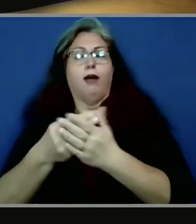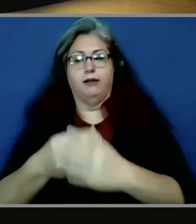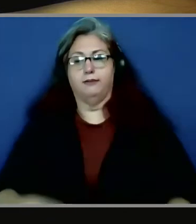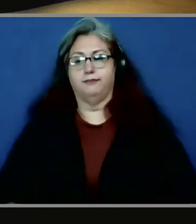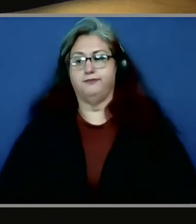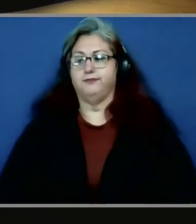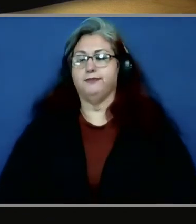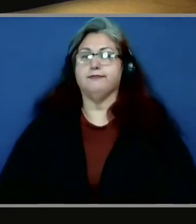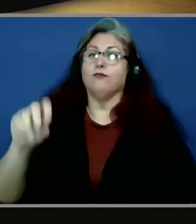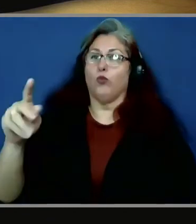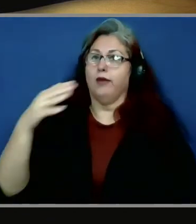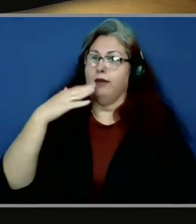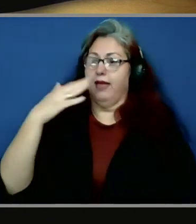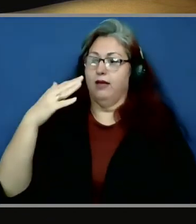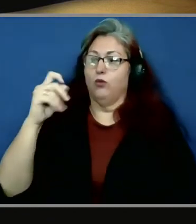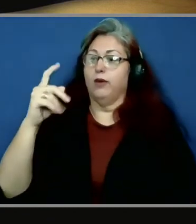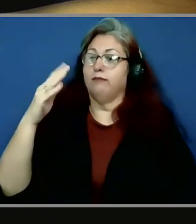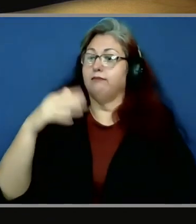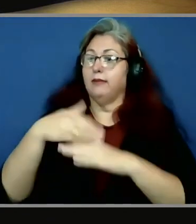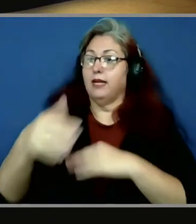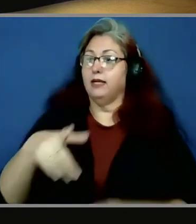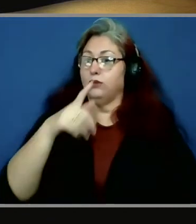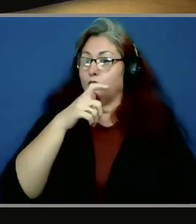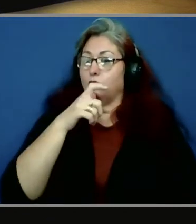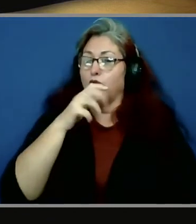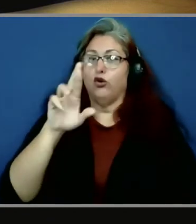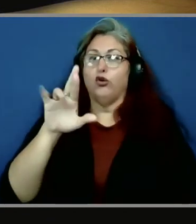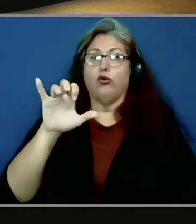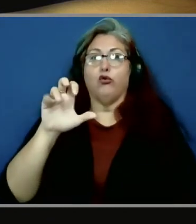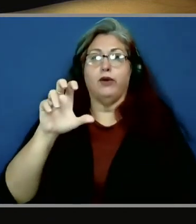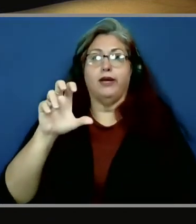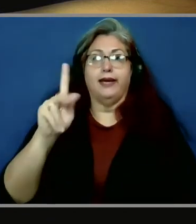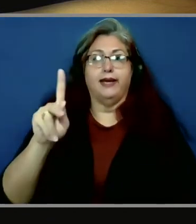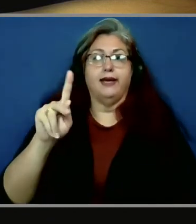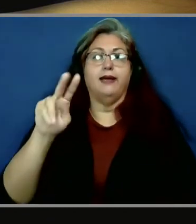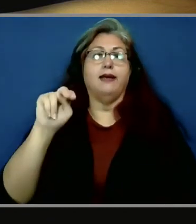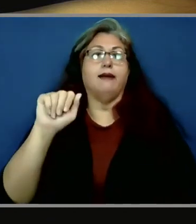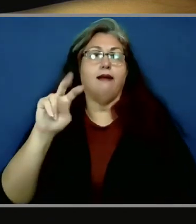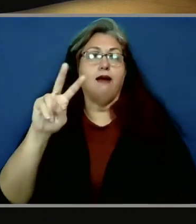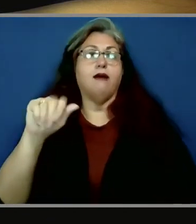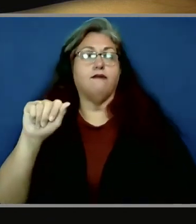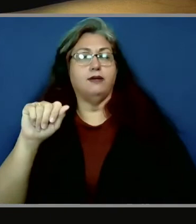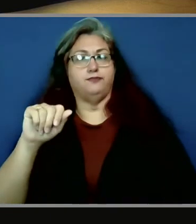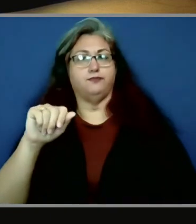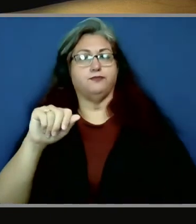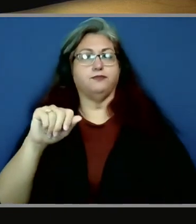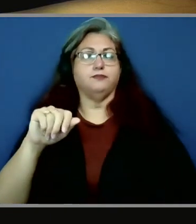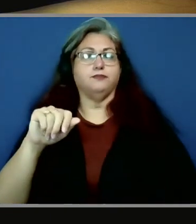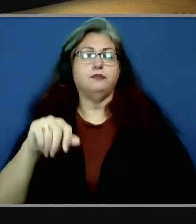Thank you. Let's go now to Rick Nava.